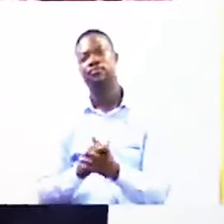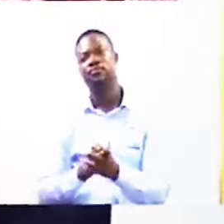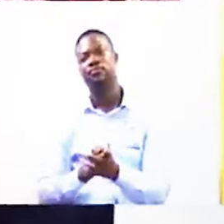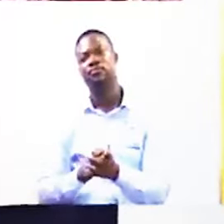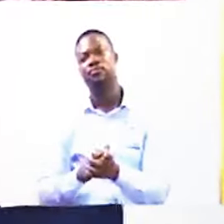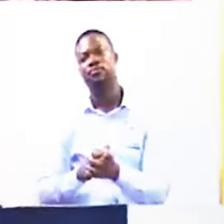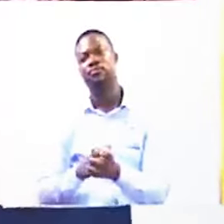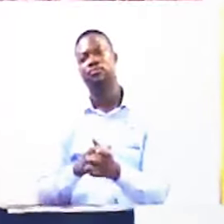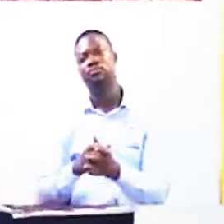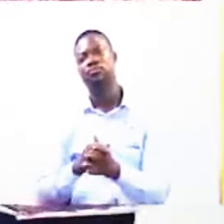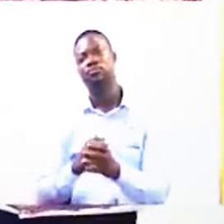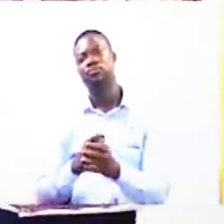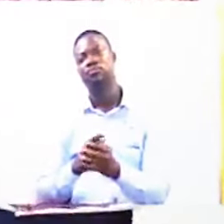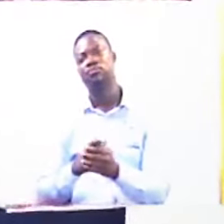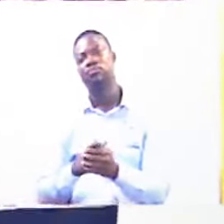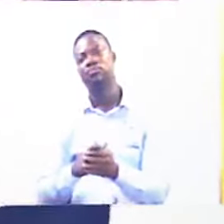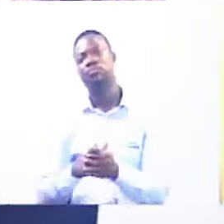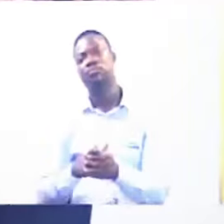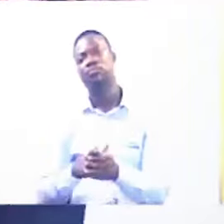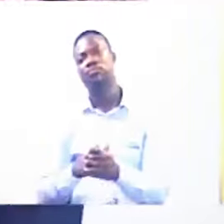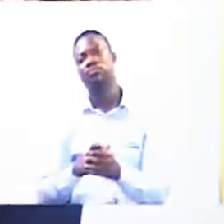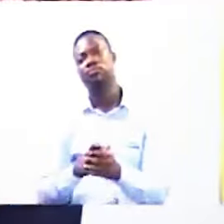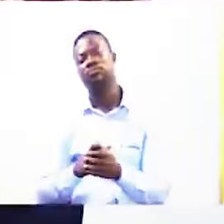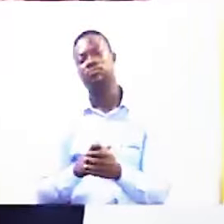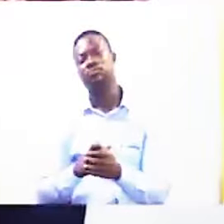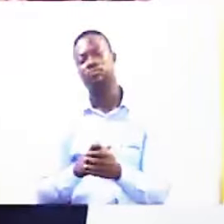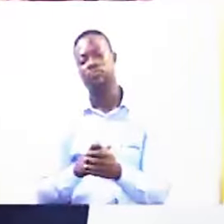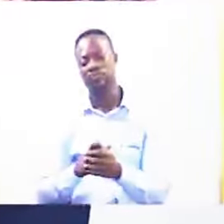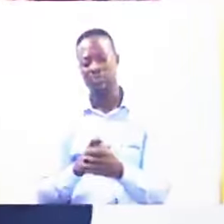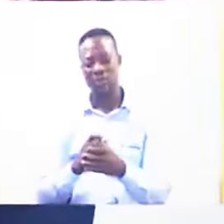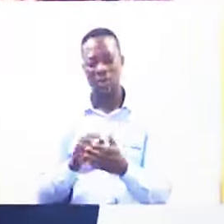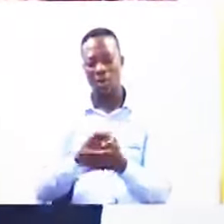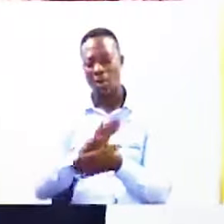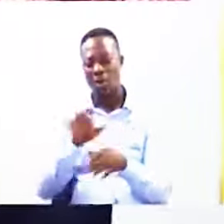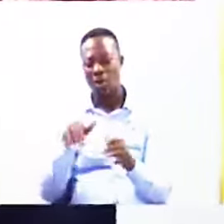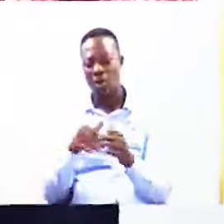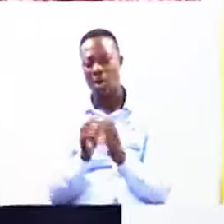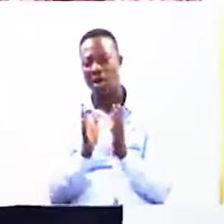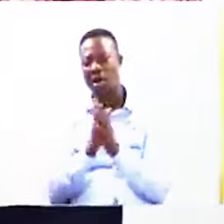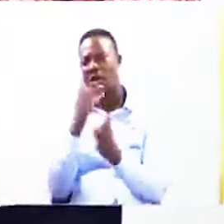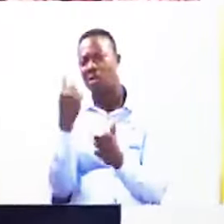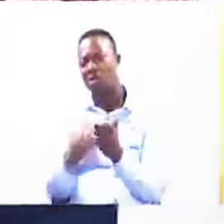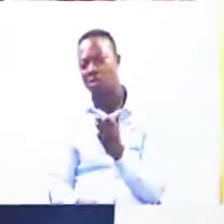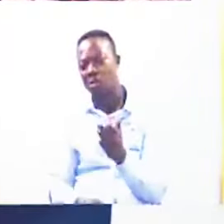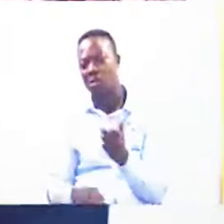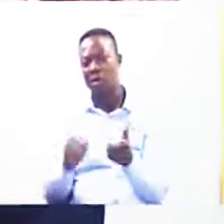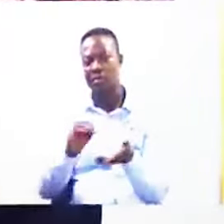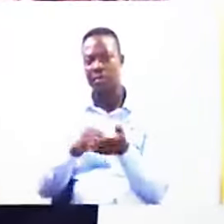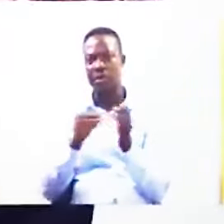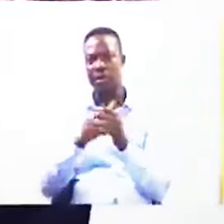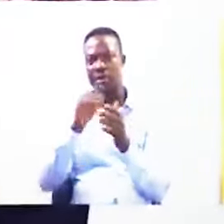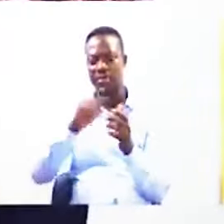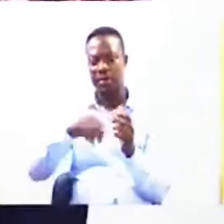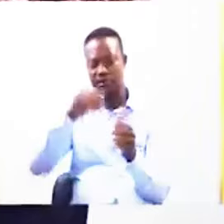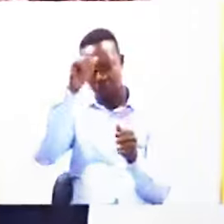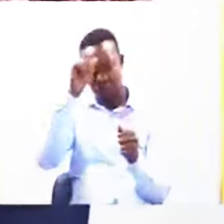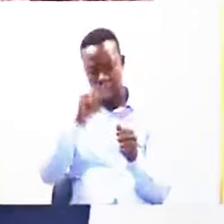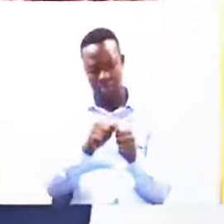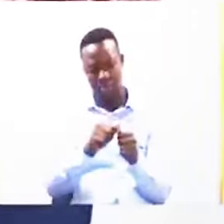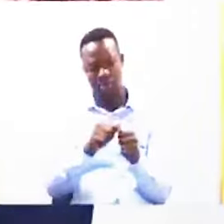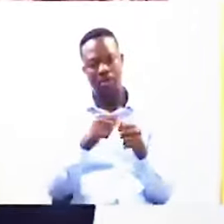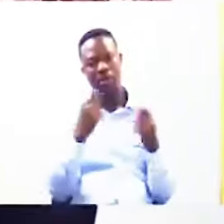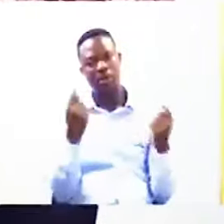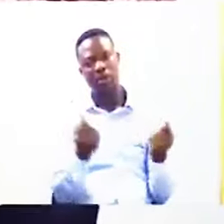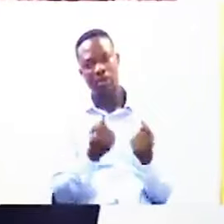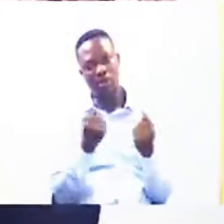one de one cano tretia kafu emu. All they asked was that we should continue to remember the poor. The very